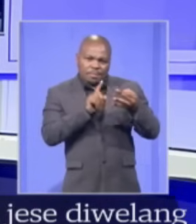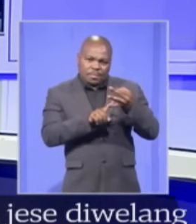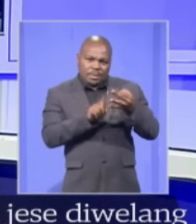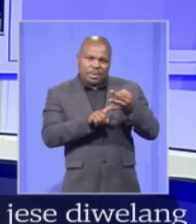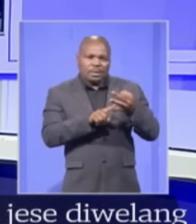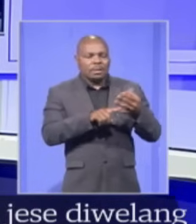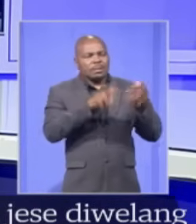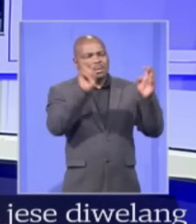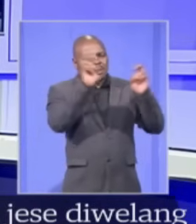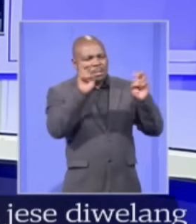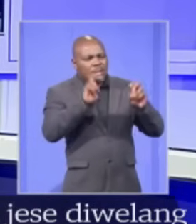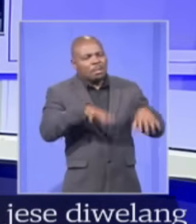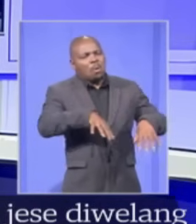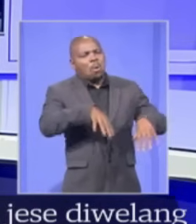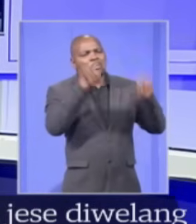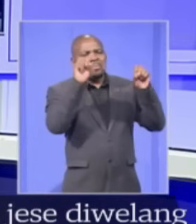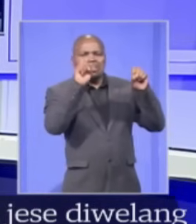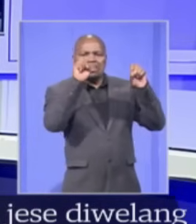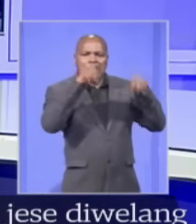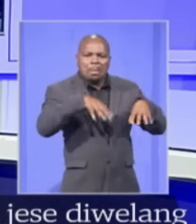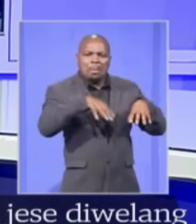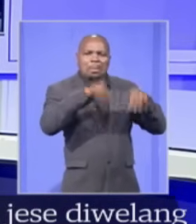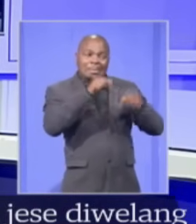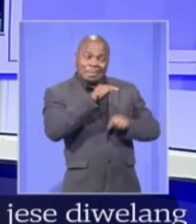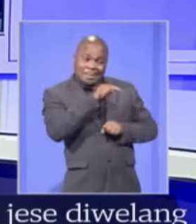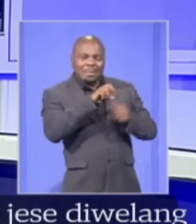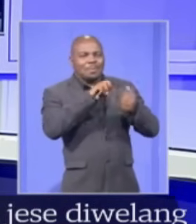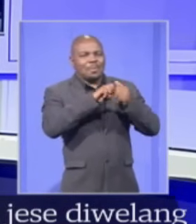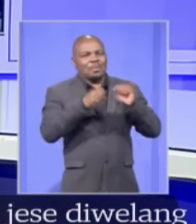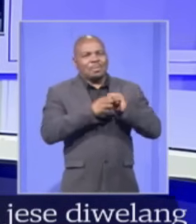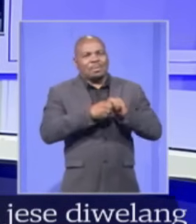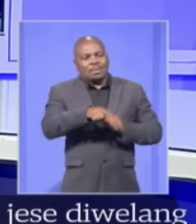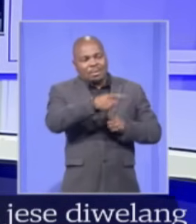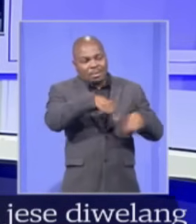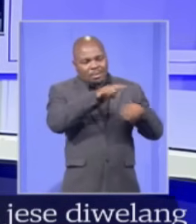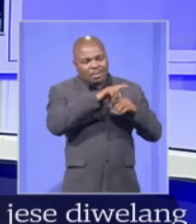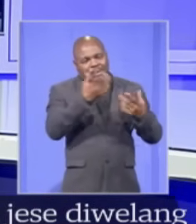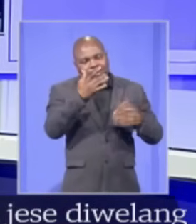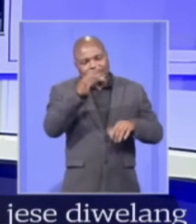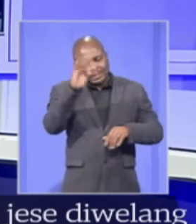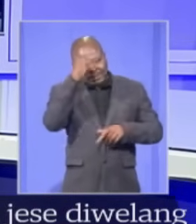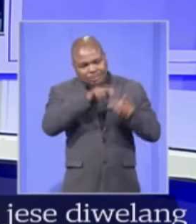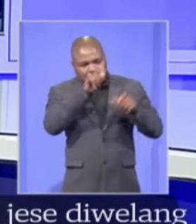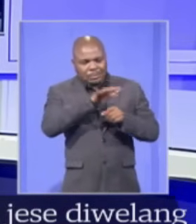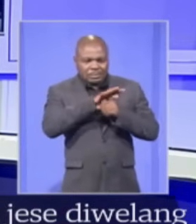nna le kgaogo ya tlamelo ya motlakase go baka go gatelelwa ga balwetse le dintsho.